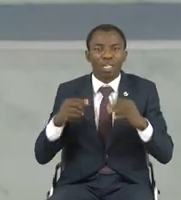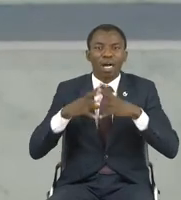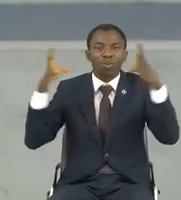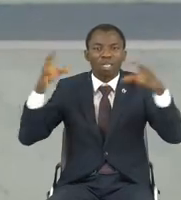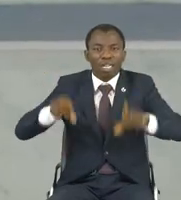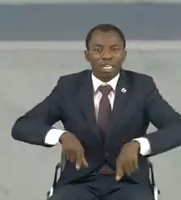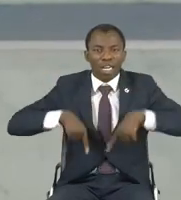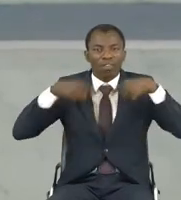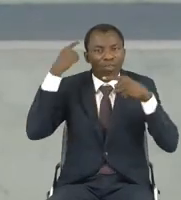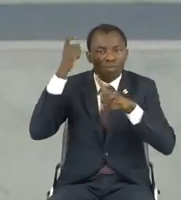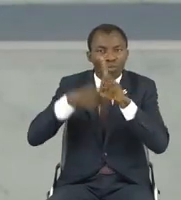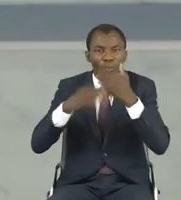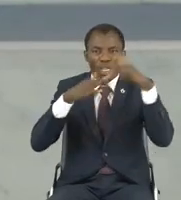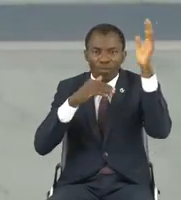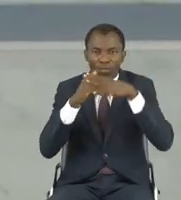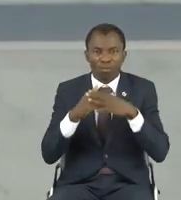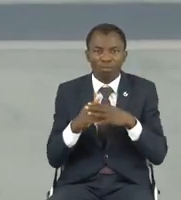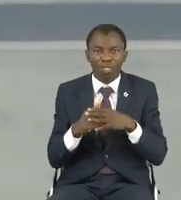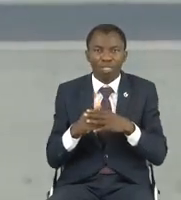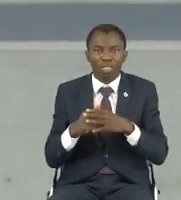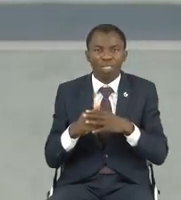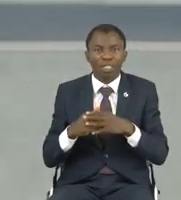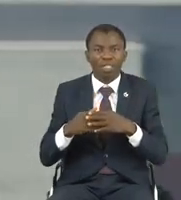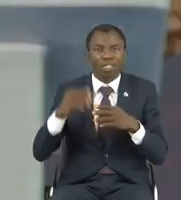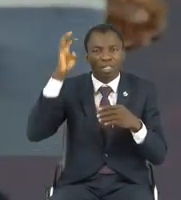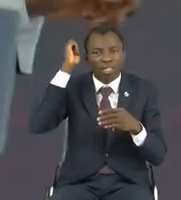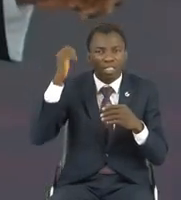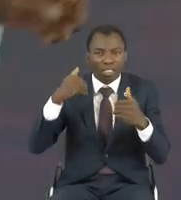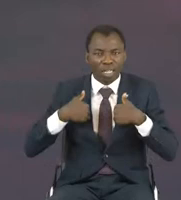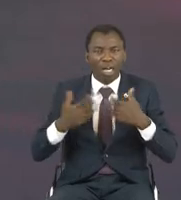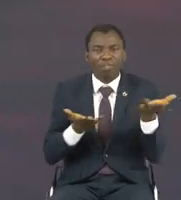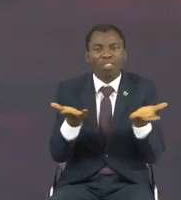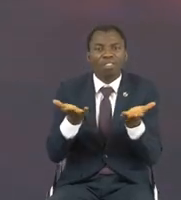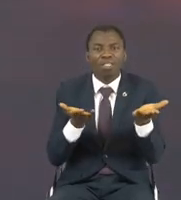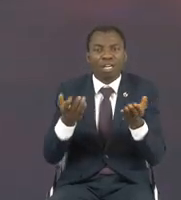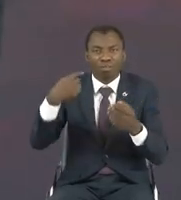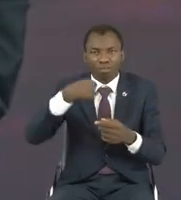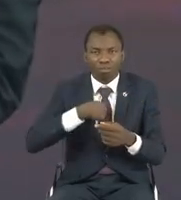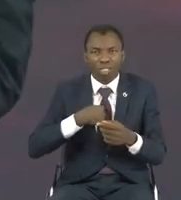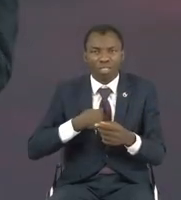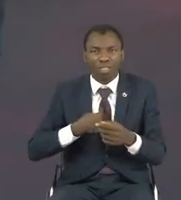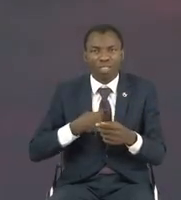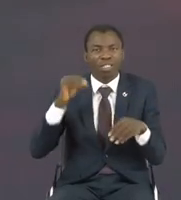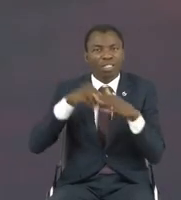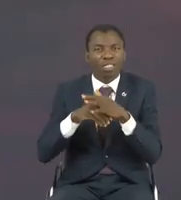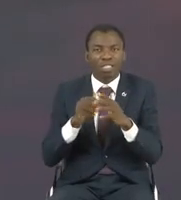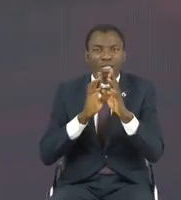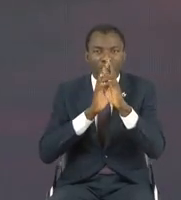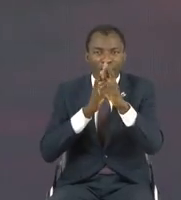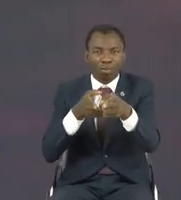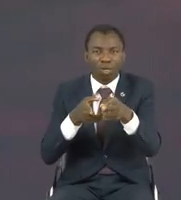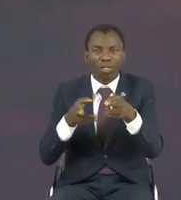Eternal life from heaven. He has searched me in response. In